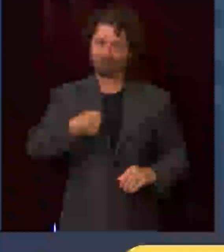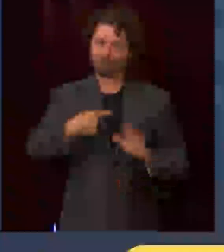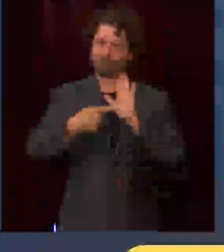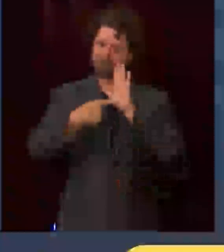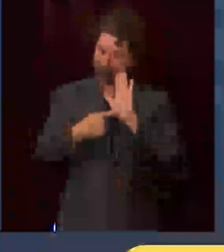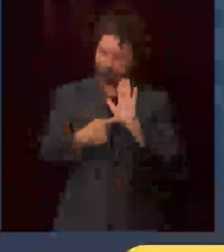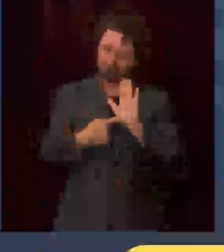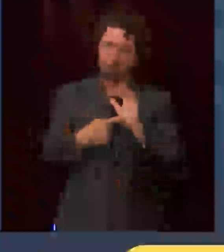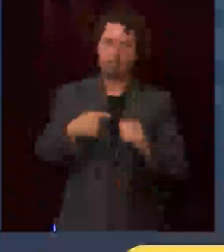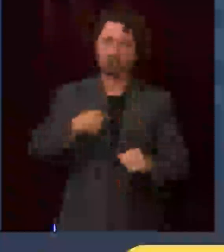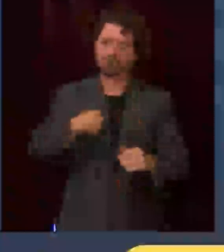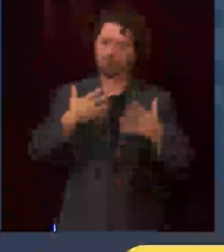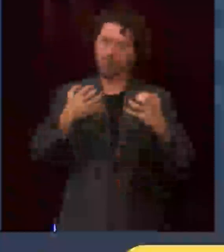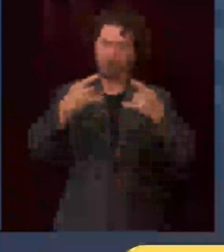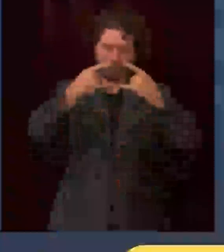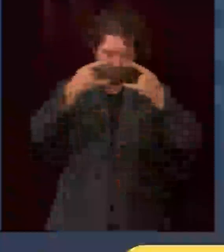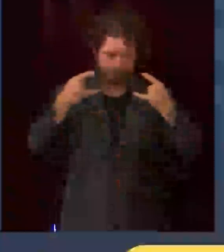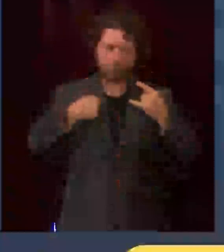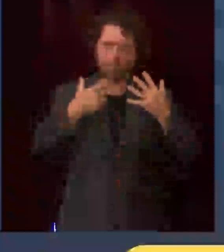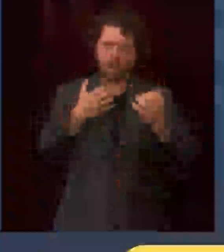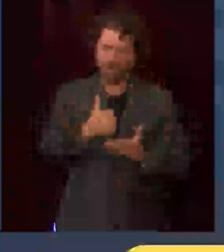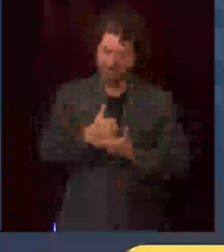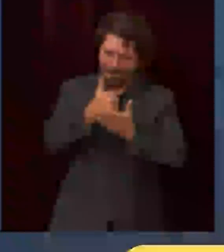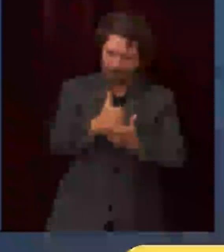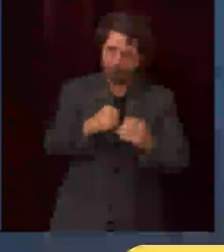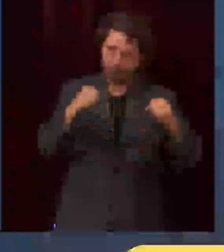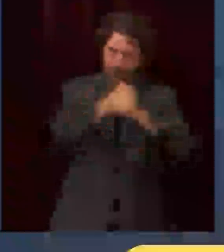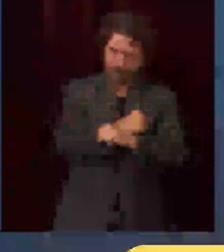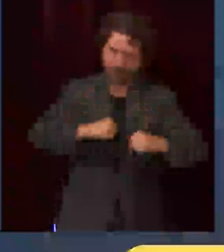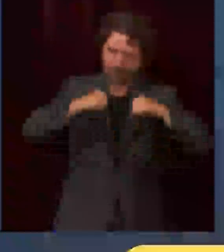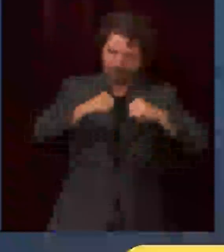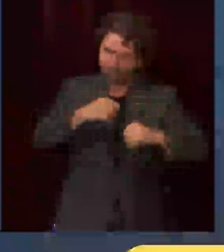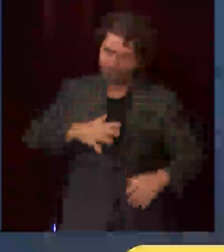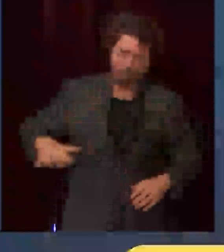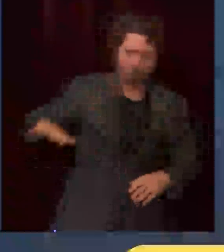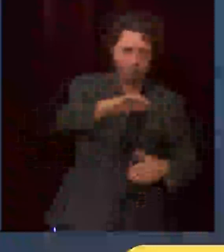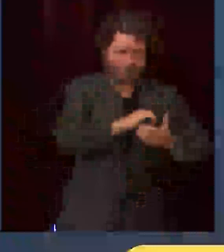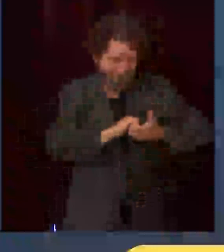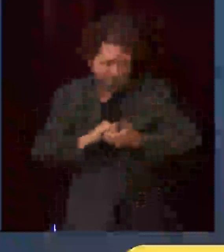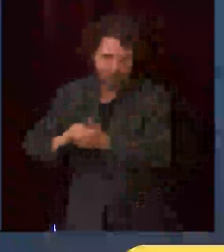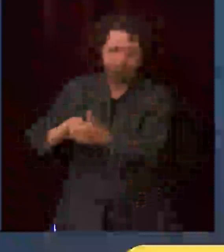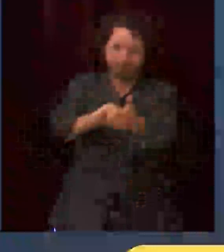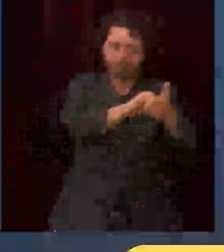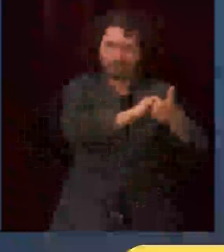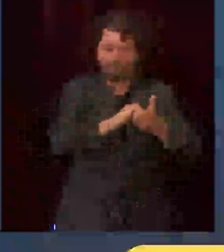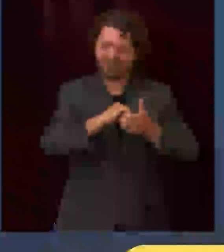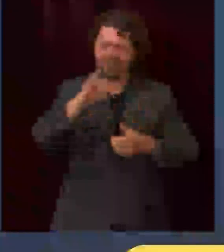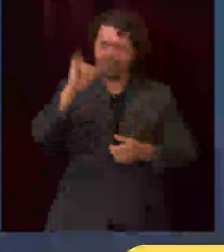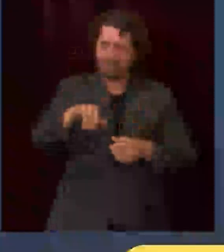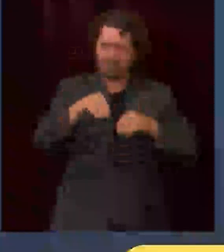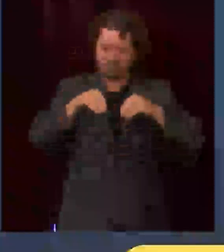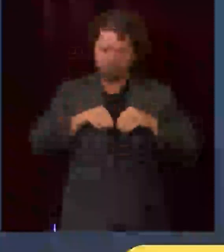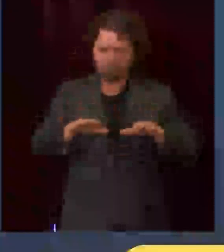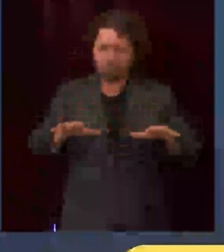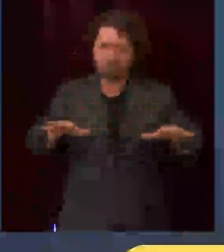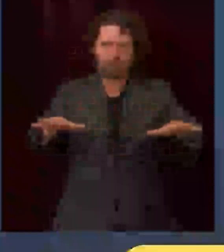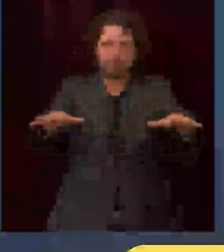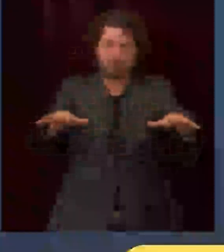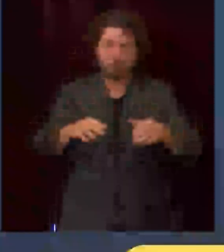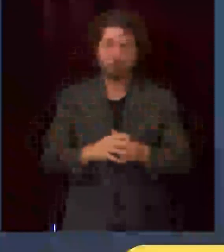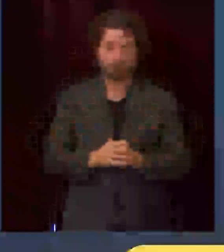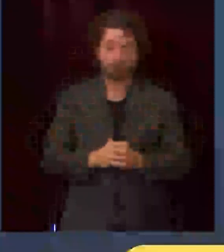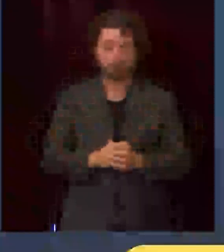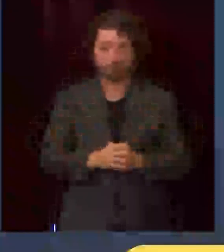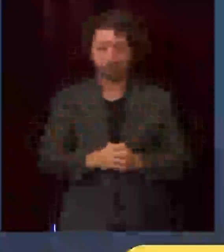lot. Just a couple of quick things here is when these masks are on, right? A lot of these masks work really well. The multiple layer